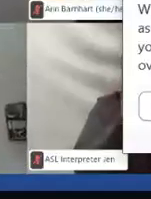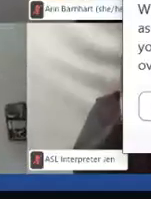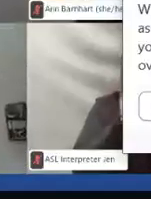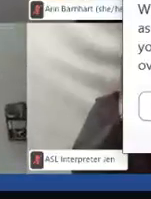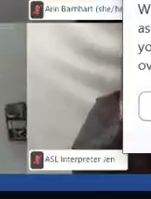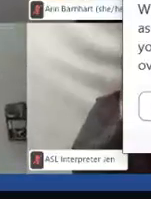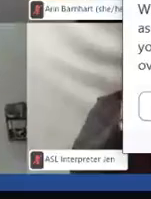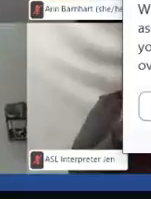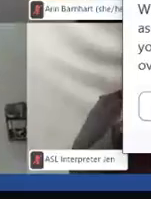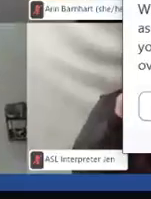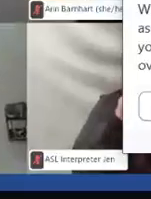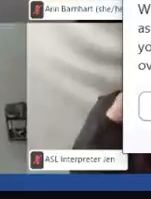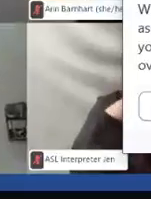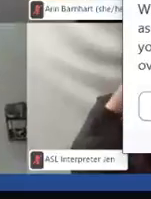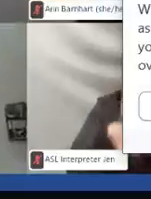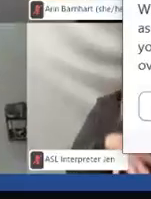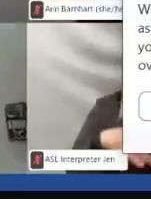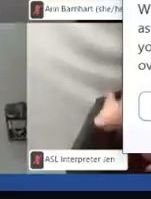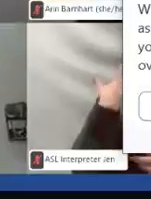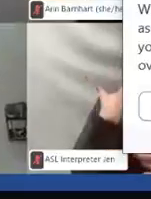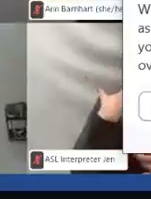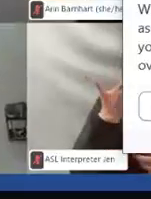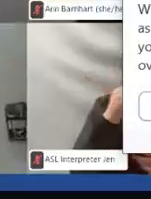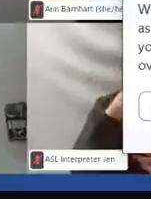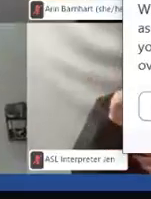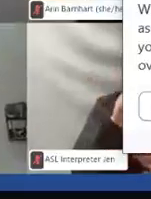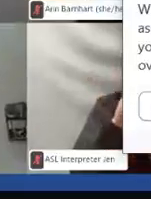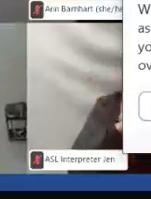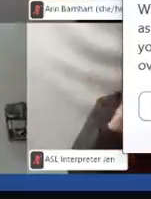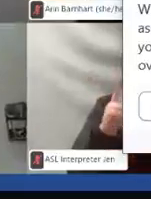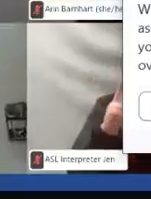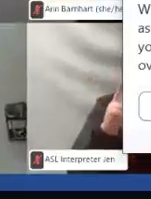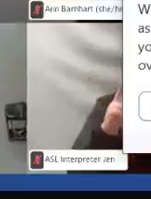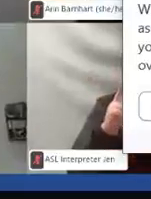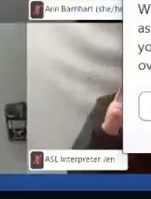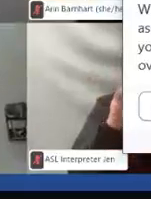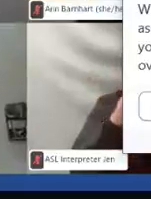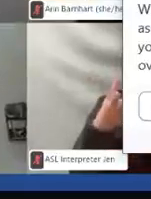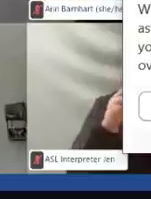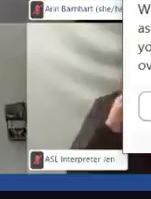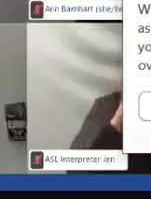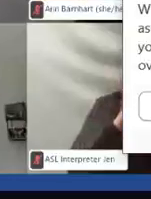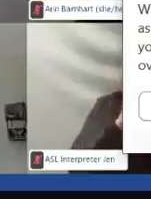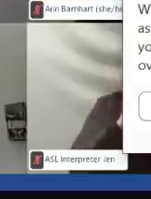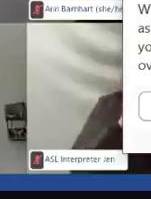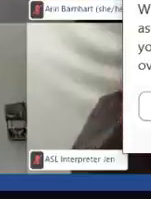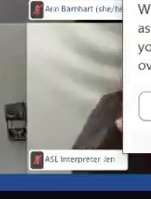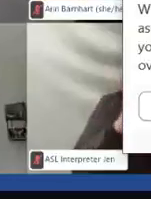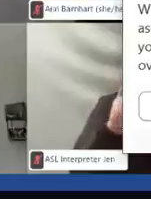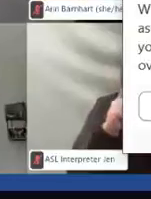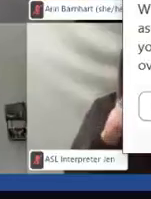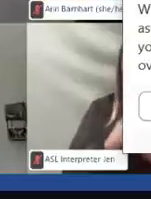so having a simplified, colorful chart with very few words or numbers is quite helpful.